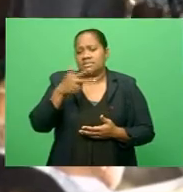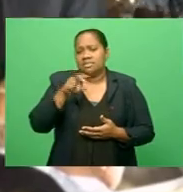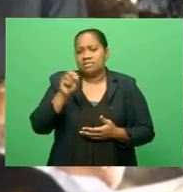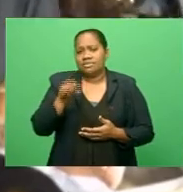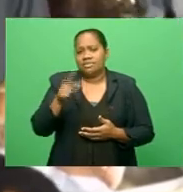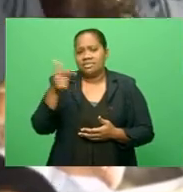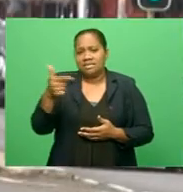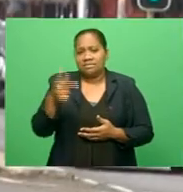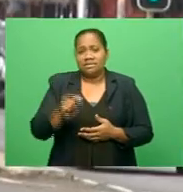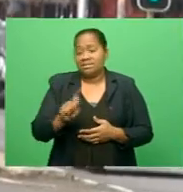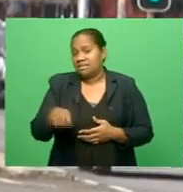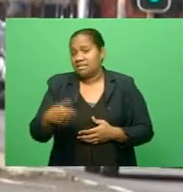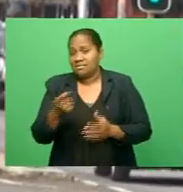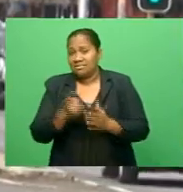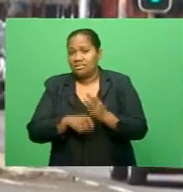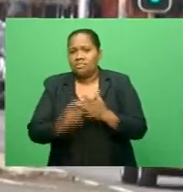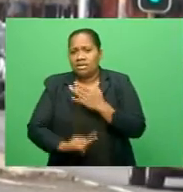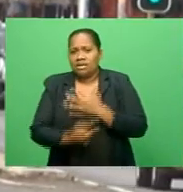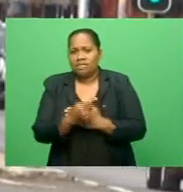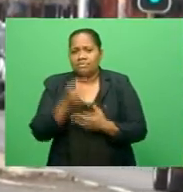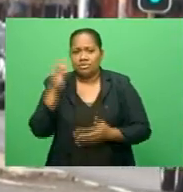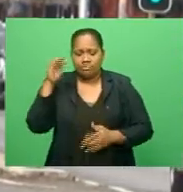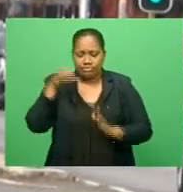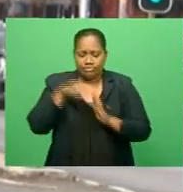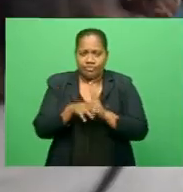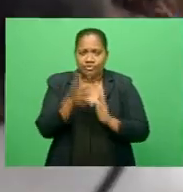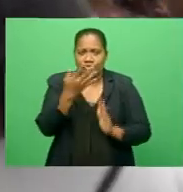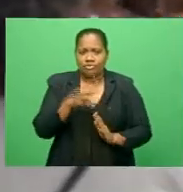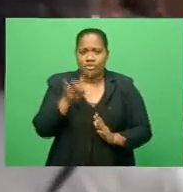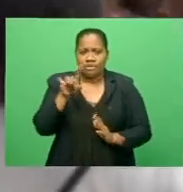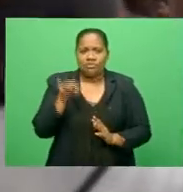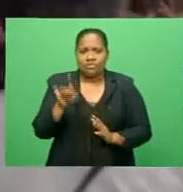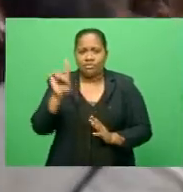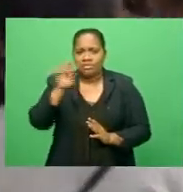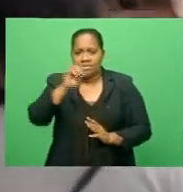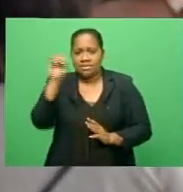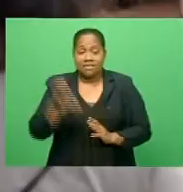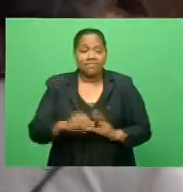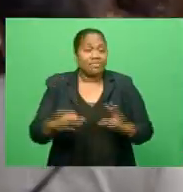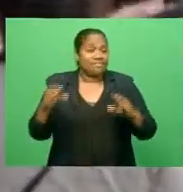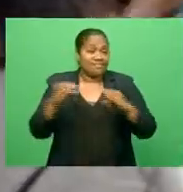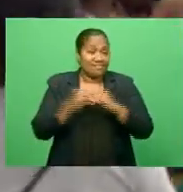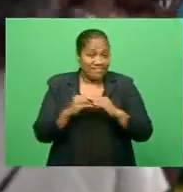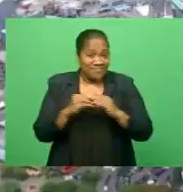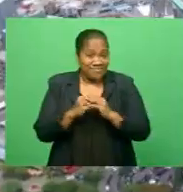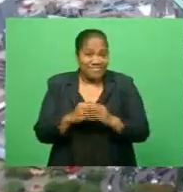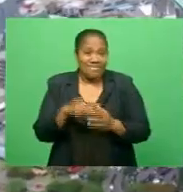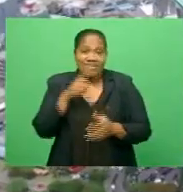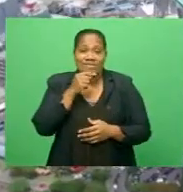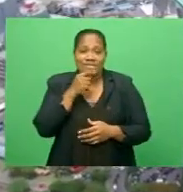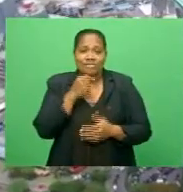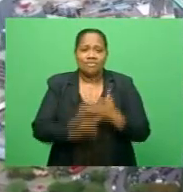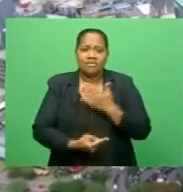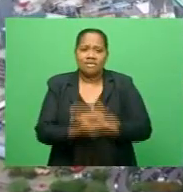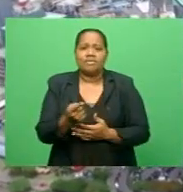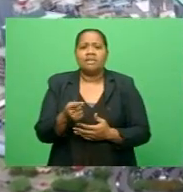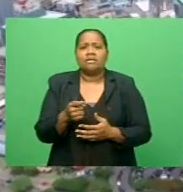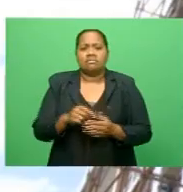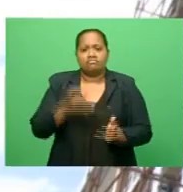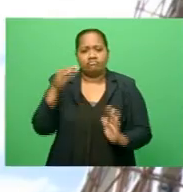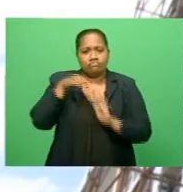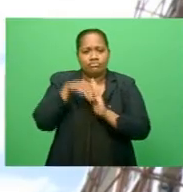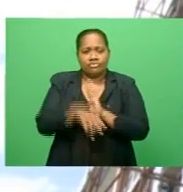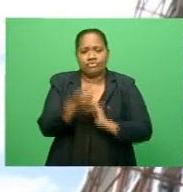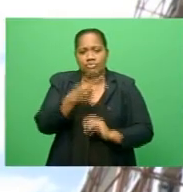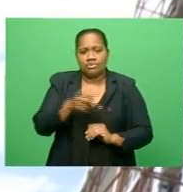fell by 41.1%. Bank loans for consumption purposes also fell by 26.8%.